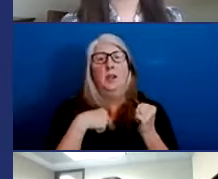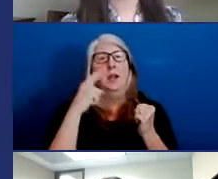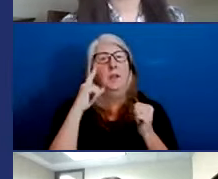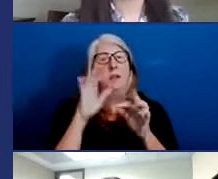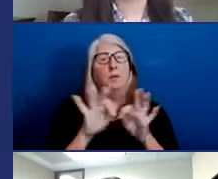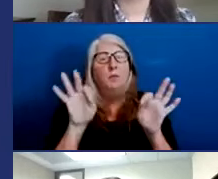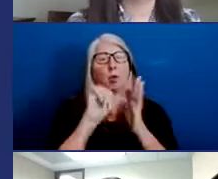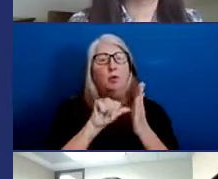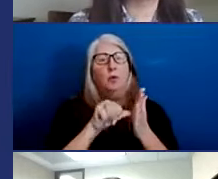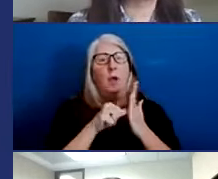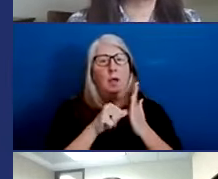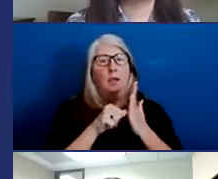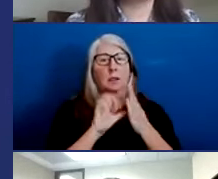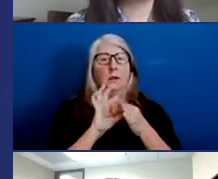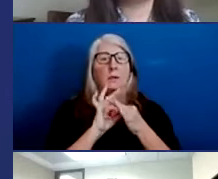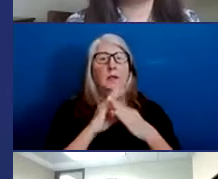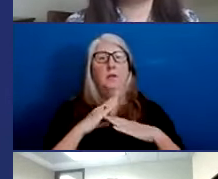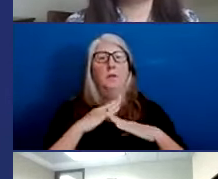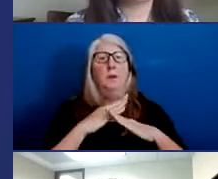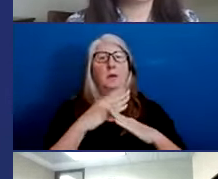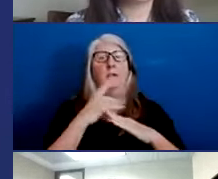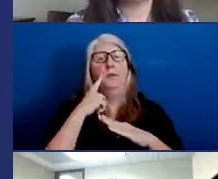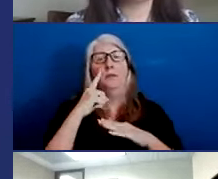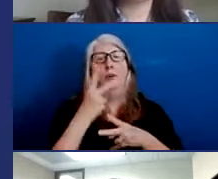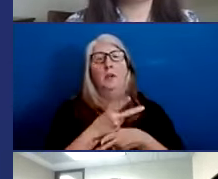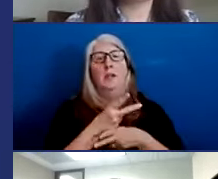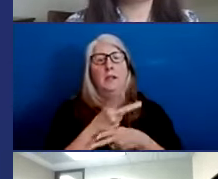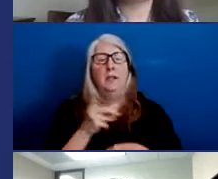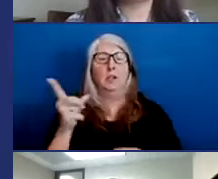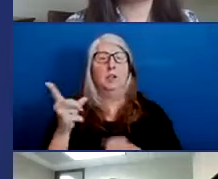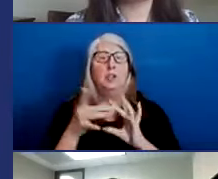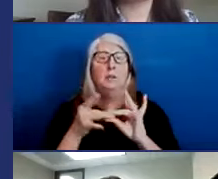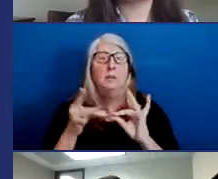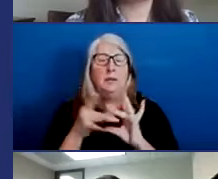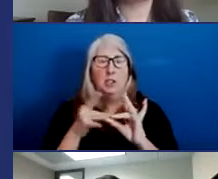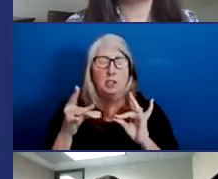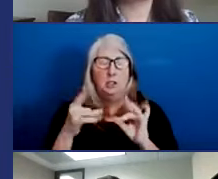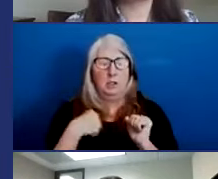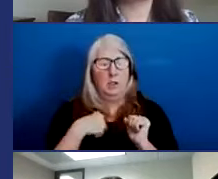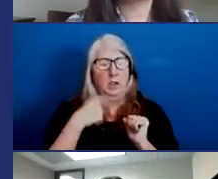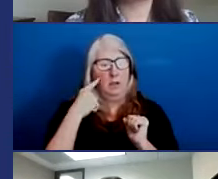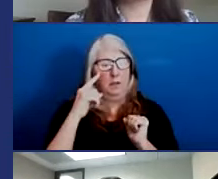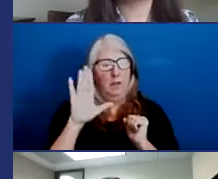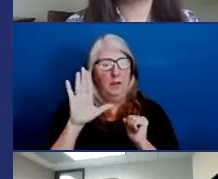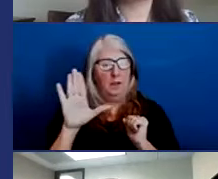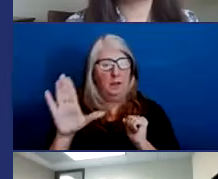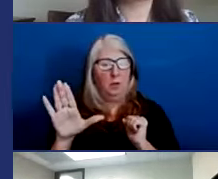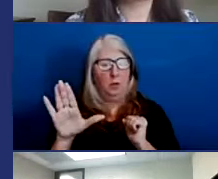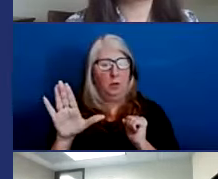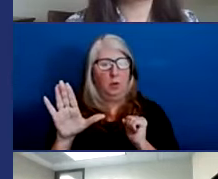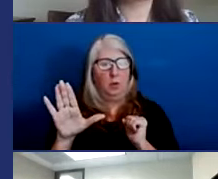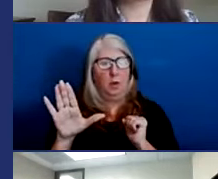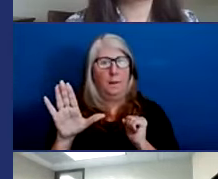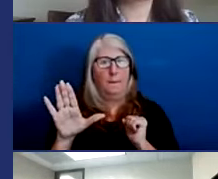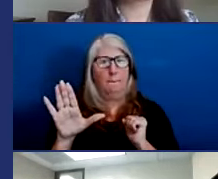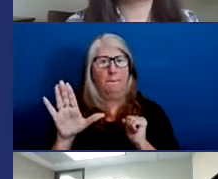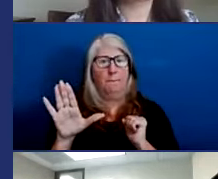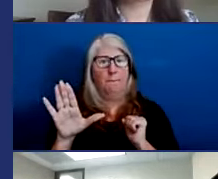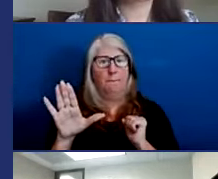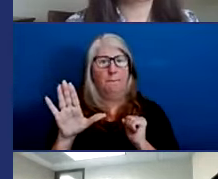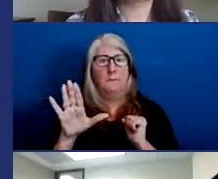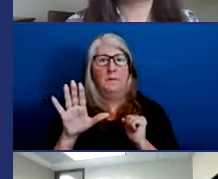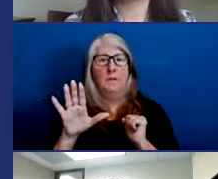highlight in regards to barriers to care. She mentioned that I think in her rate 4, there's 1